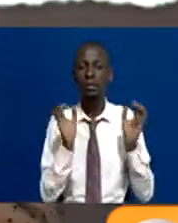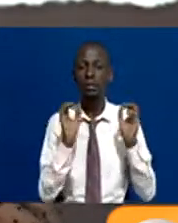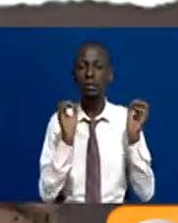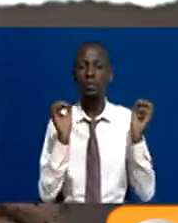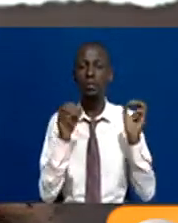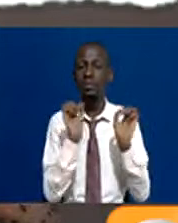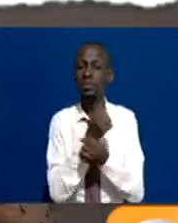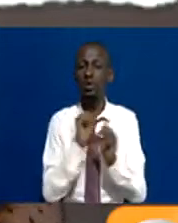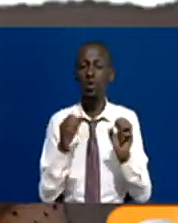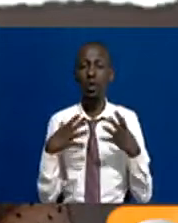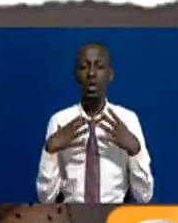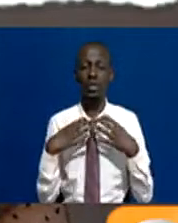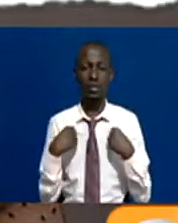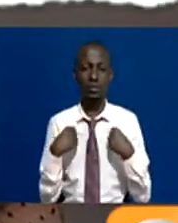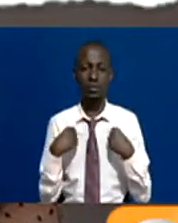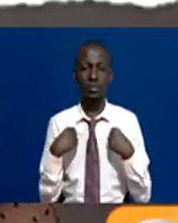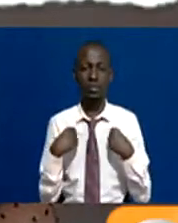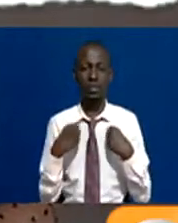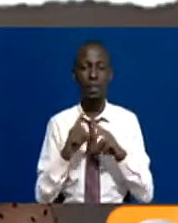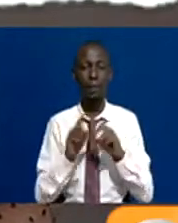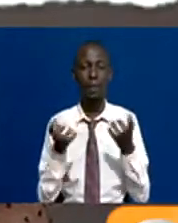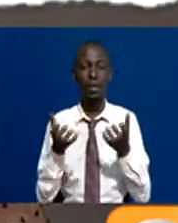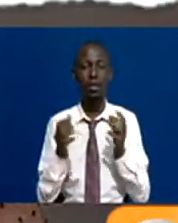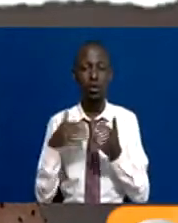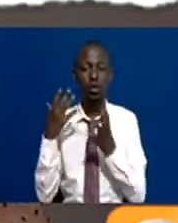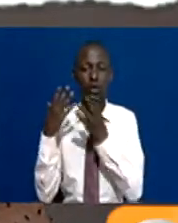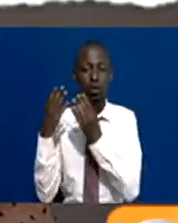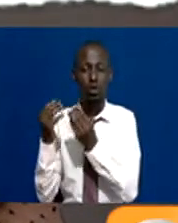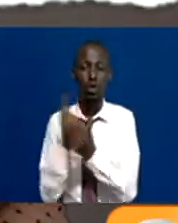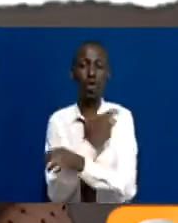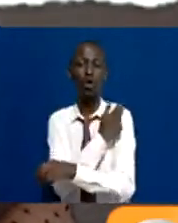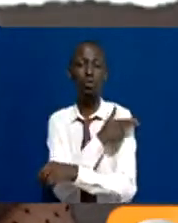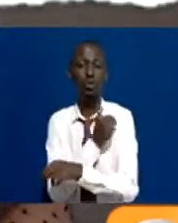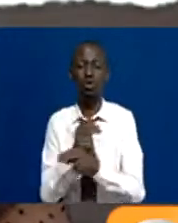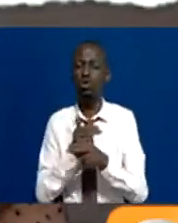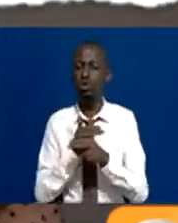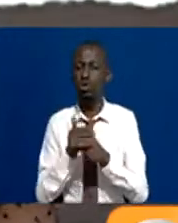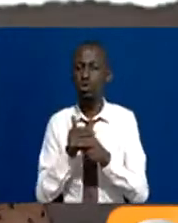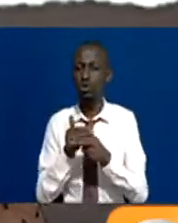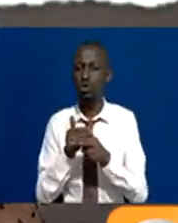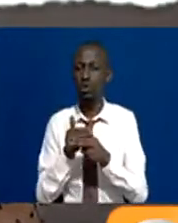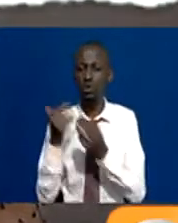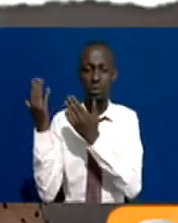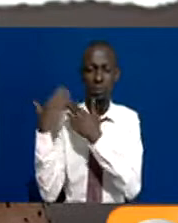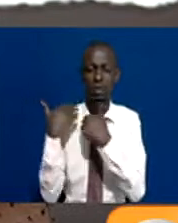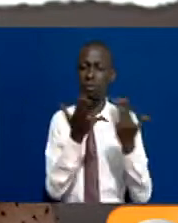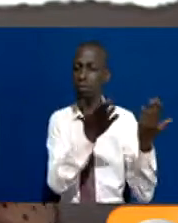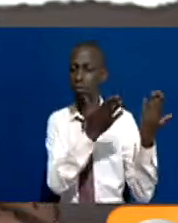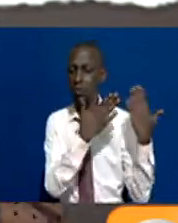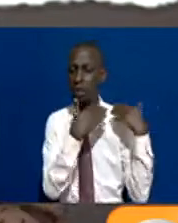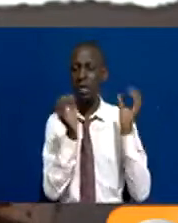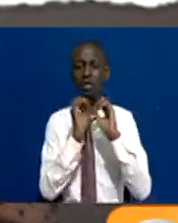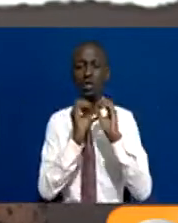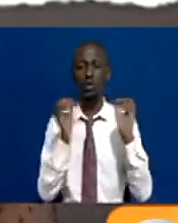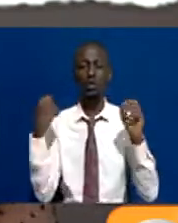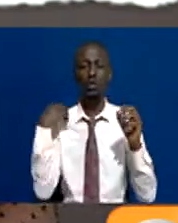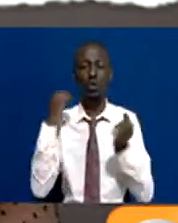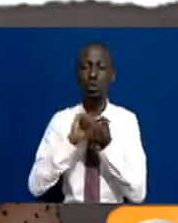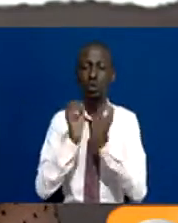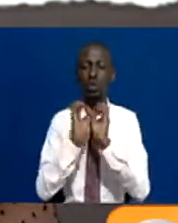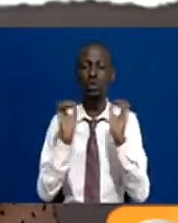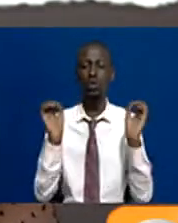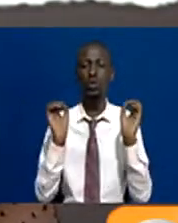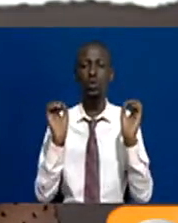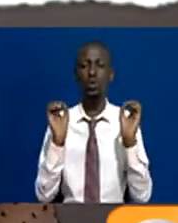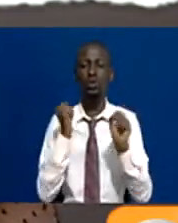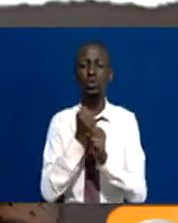provoke the abuser, but you need to get to a hospital as soon as possible. Mm. Avoid showering, avoid changing, avoid cleaning up, avoid